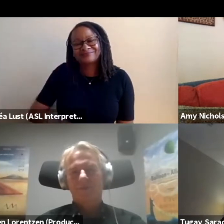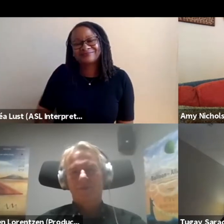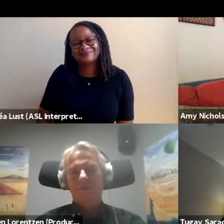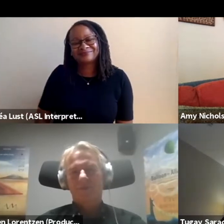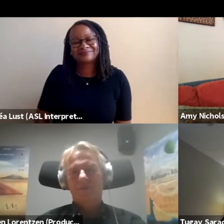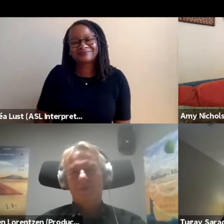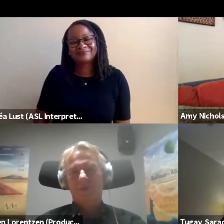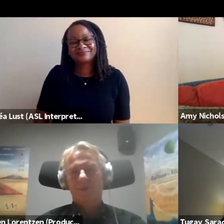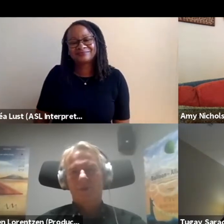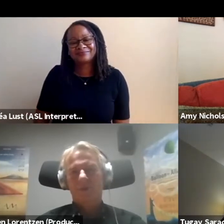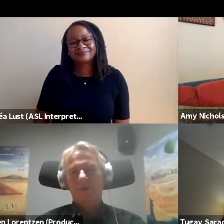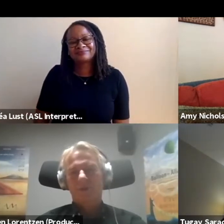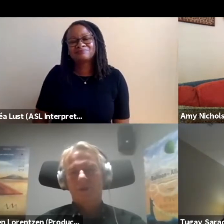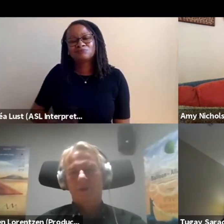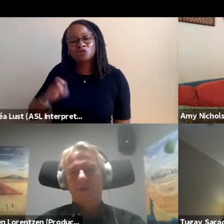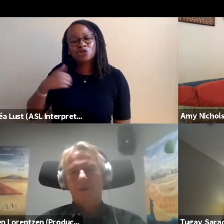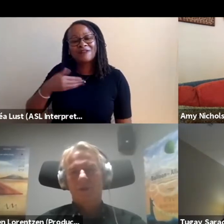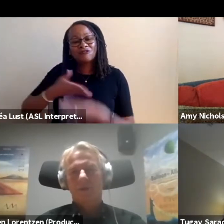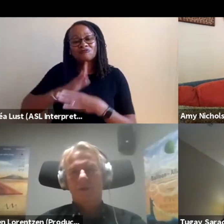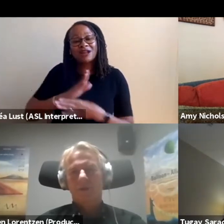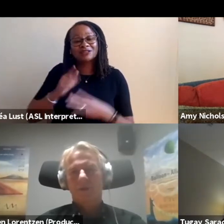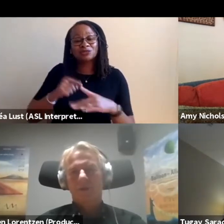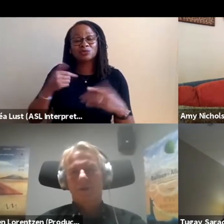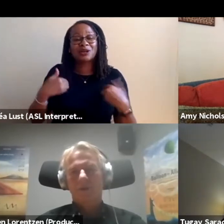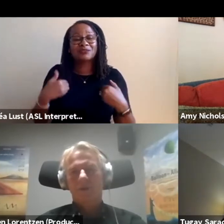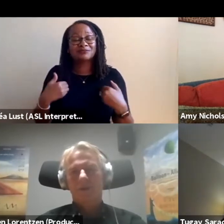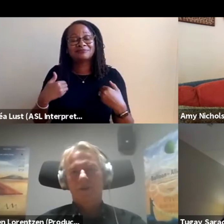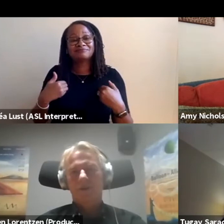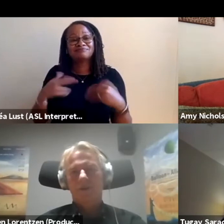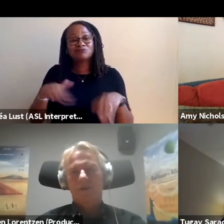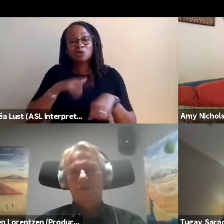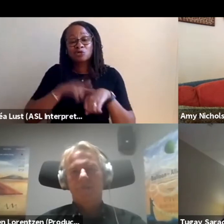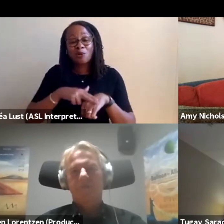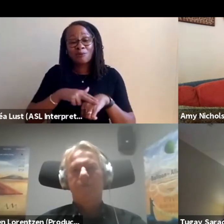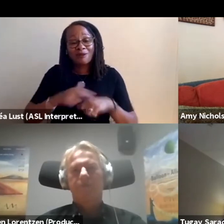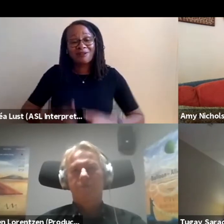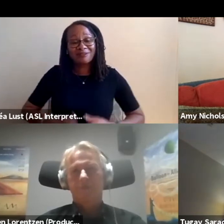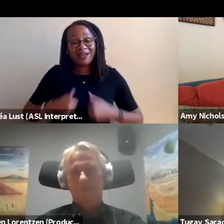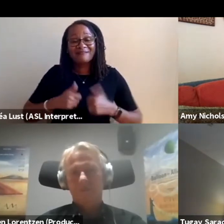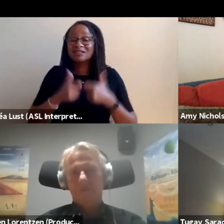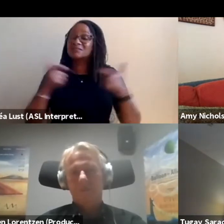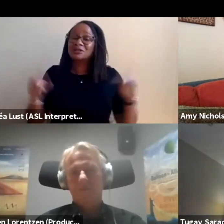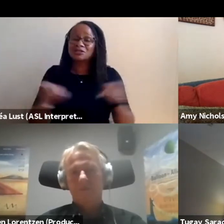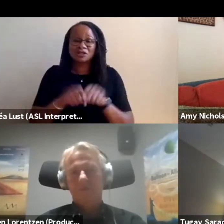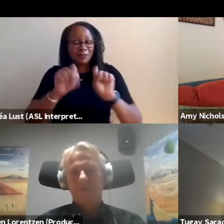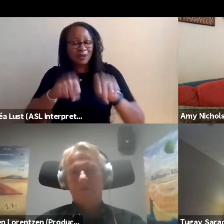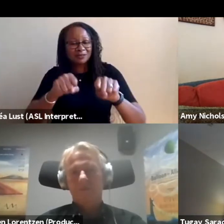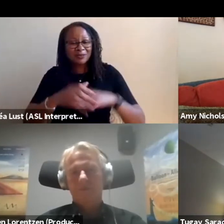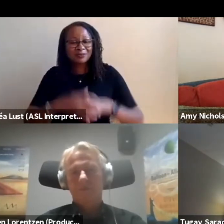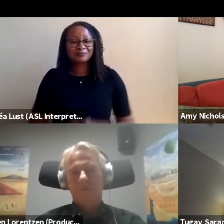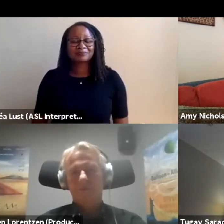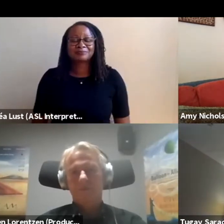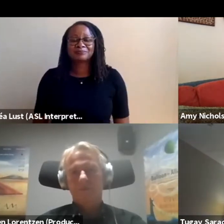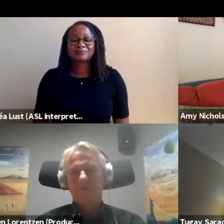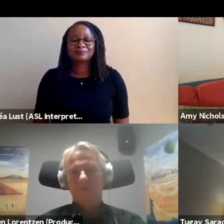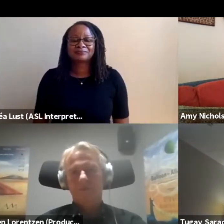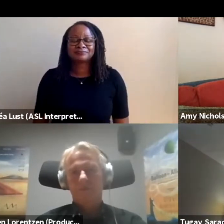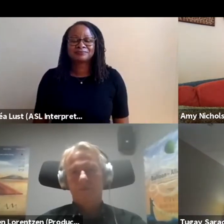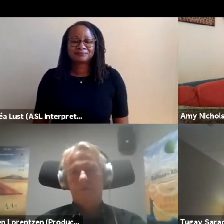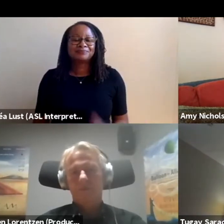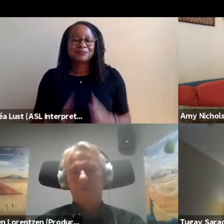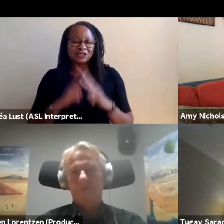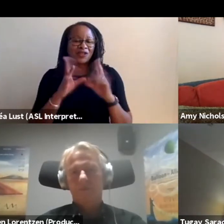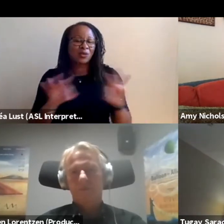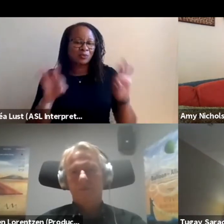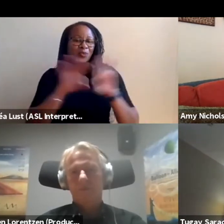he should have the right to have a normal life as much as possible, and this is very important